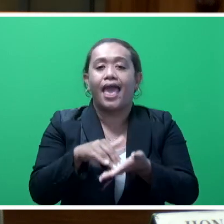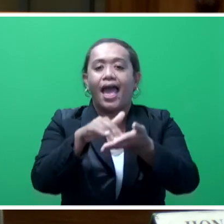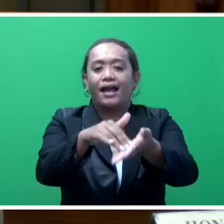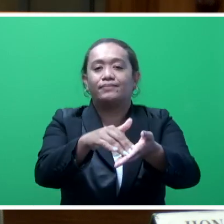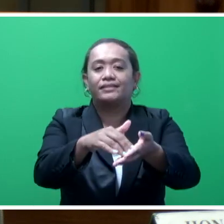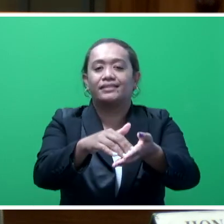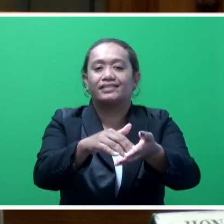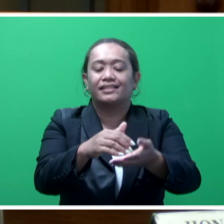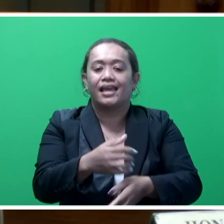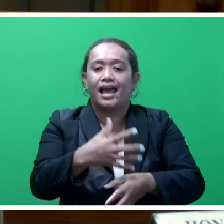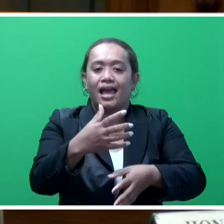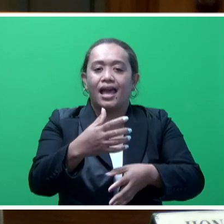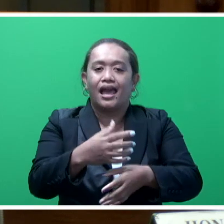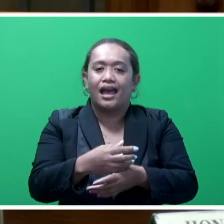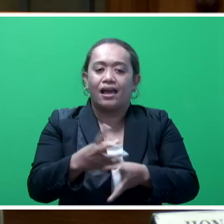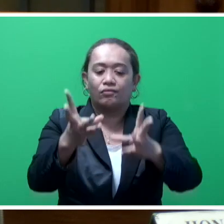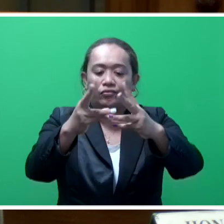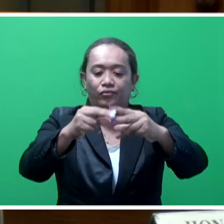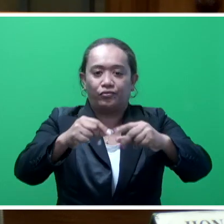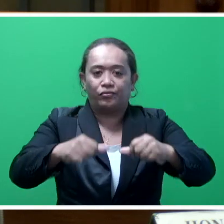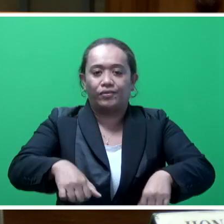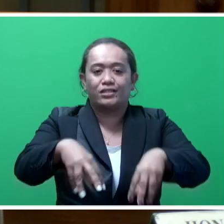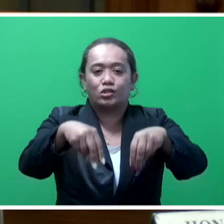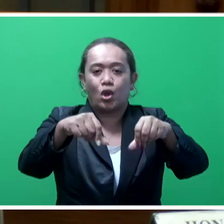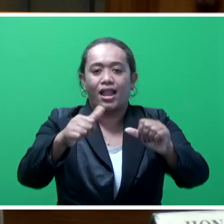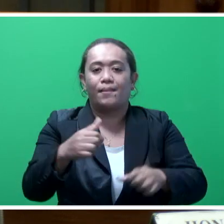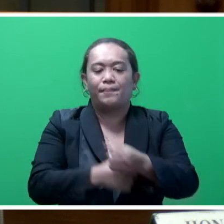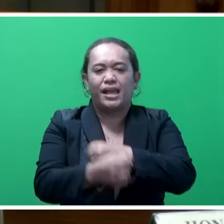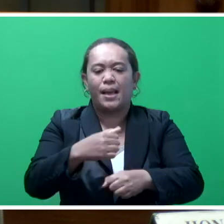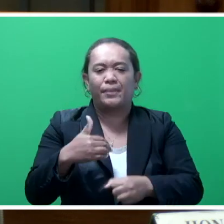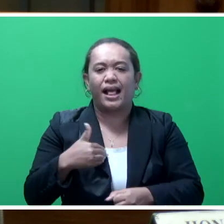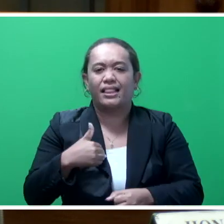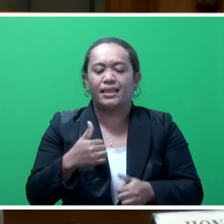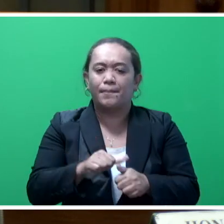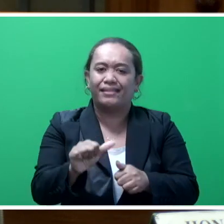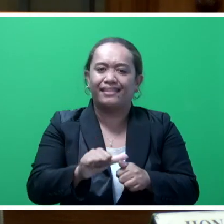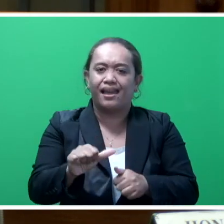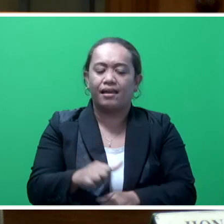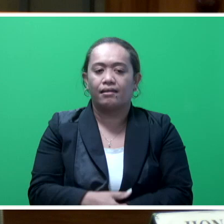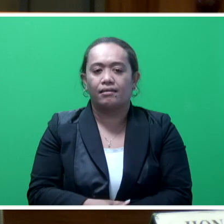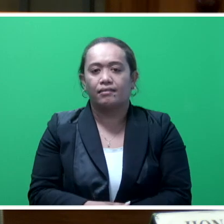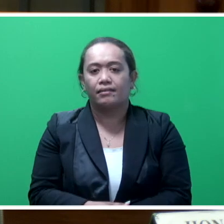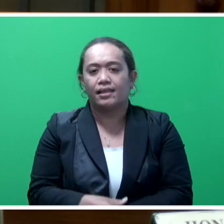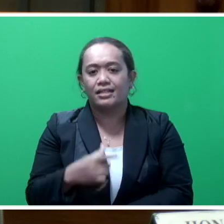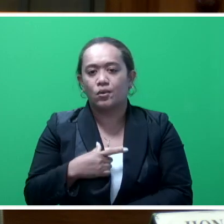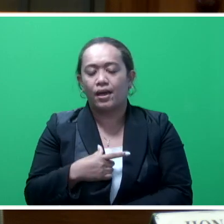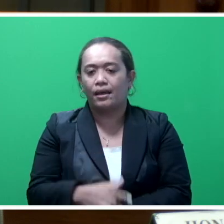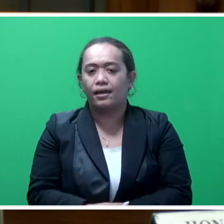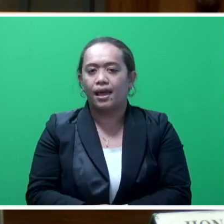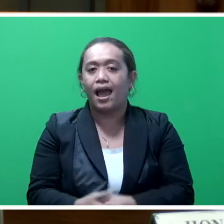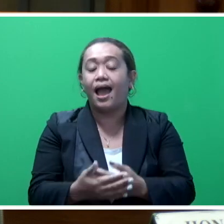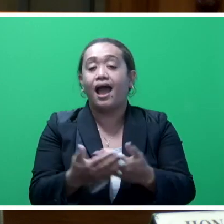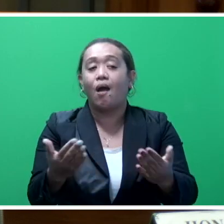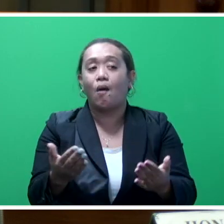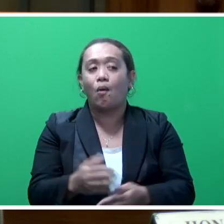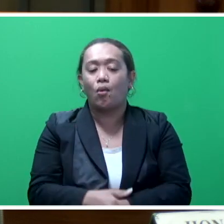of micronutrients by the plants, Mr. Speaker said. Often what happens is that excessive and continuous utilization of inorganic